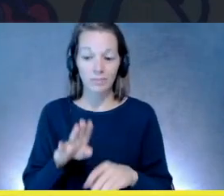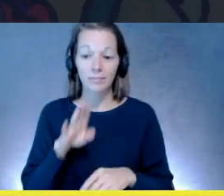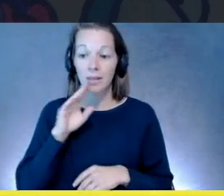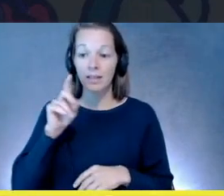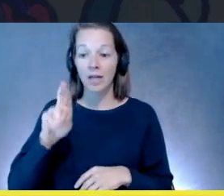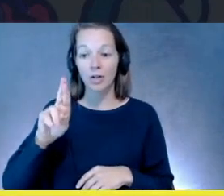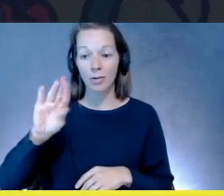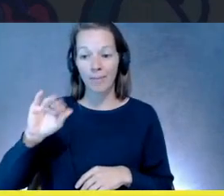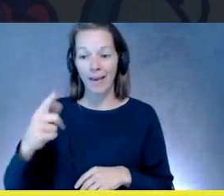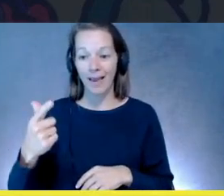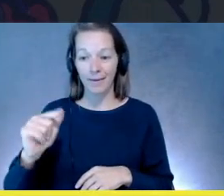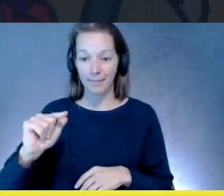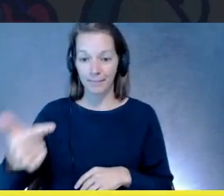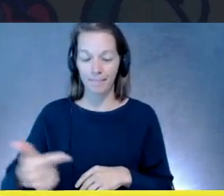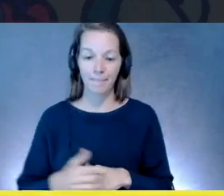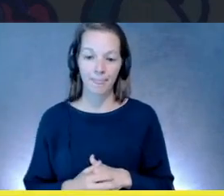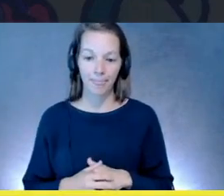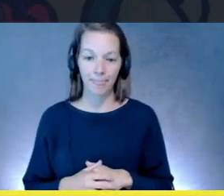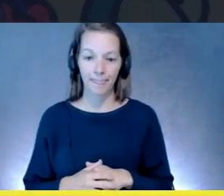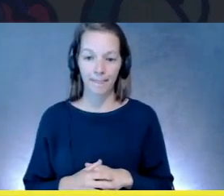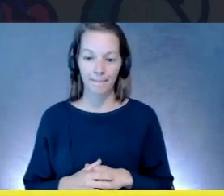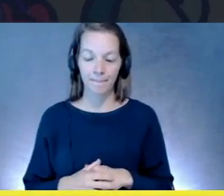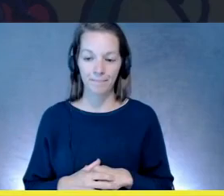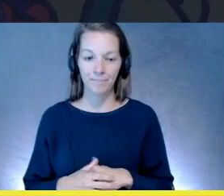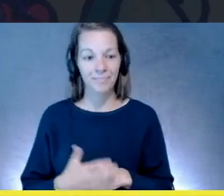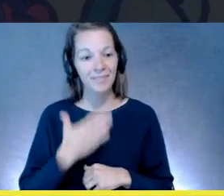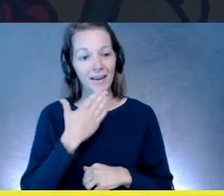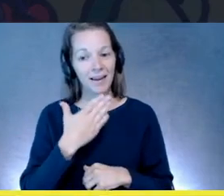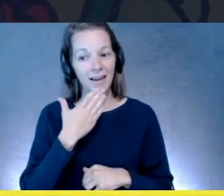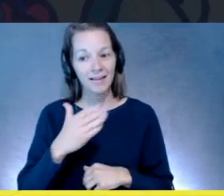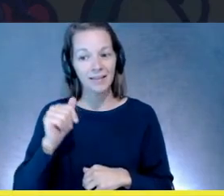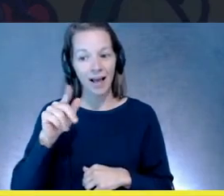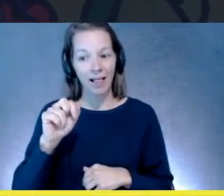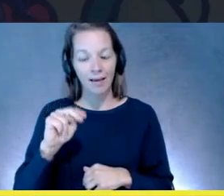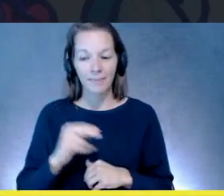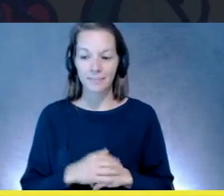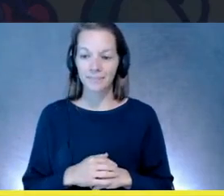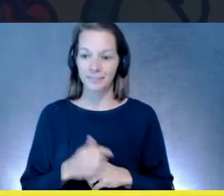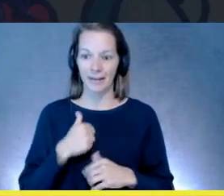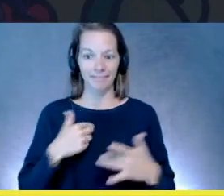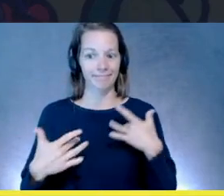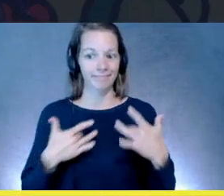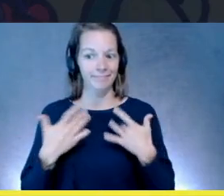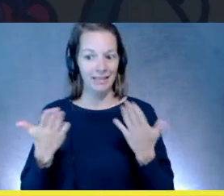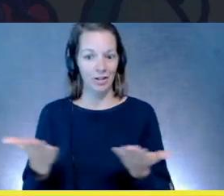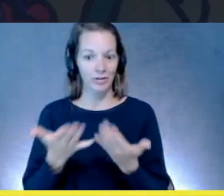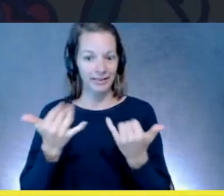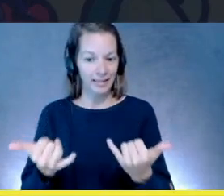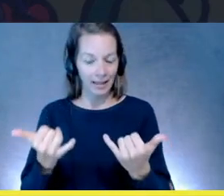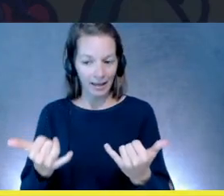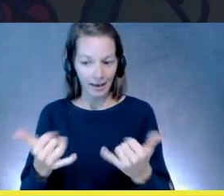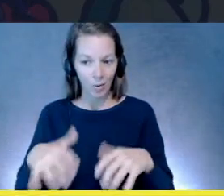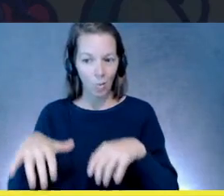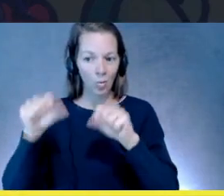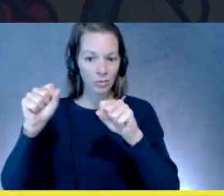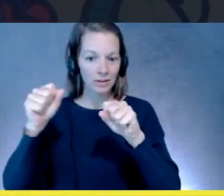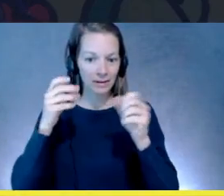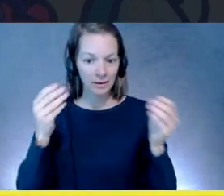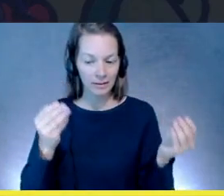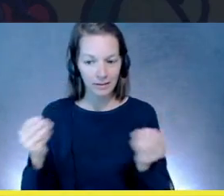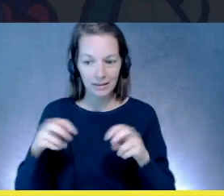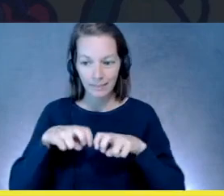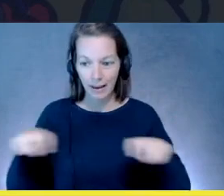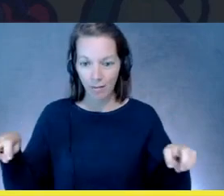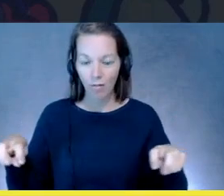you. Sounds good. Thanks, Alan. I'm very happy to be here today hosting this panel that really